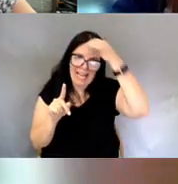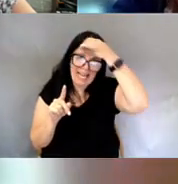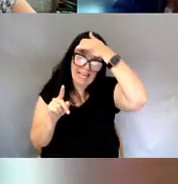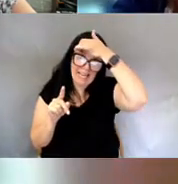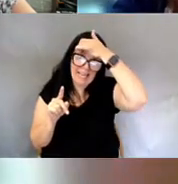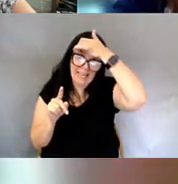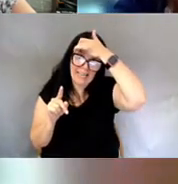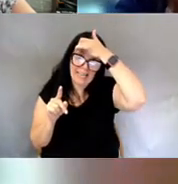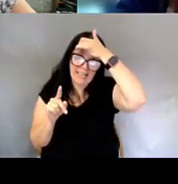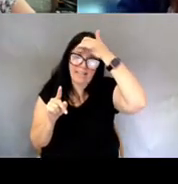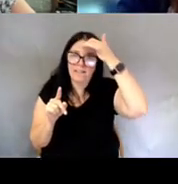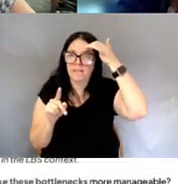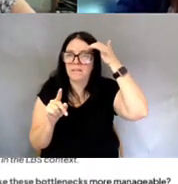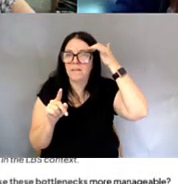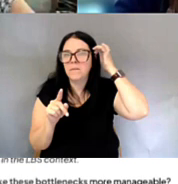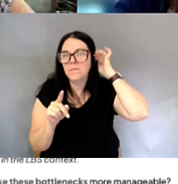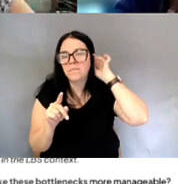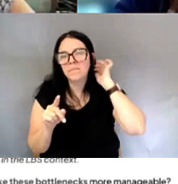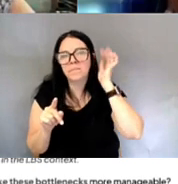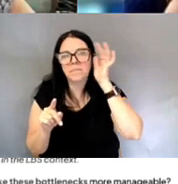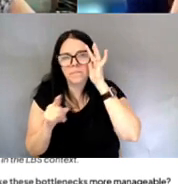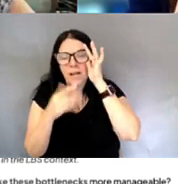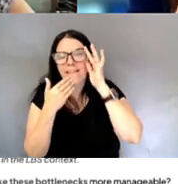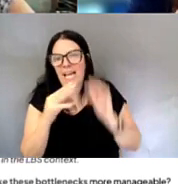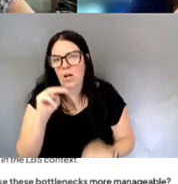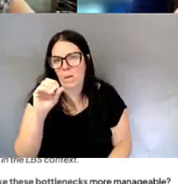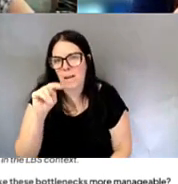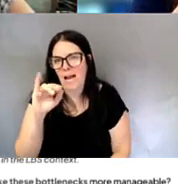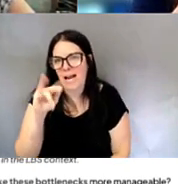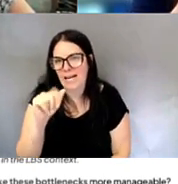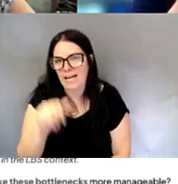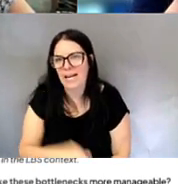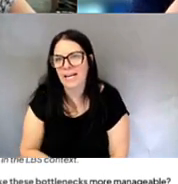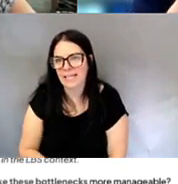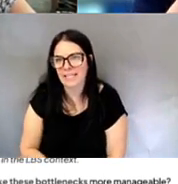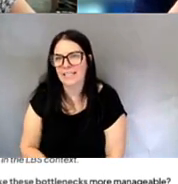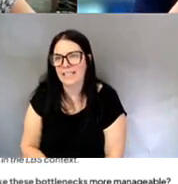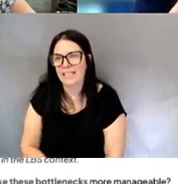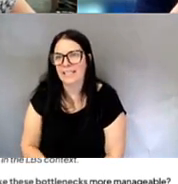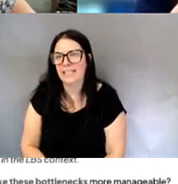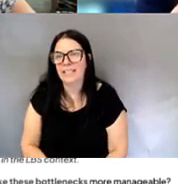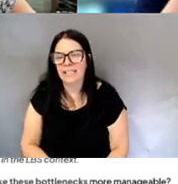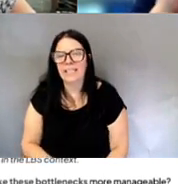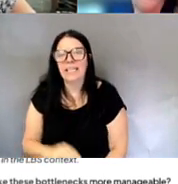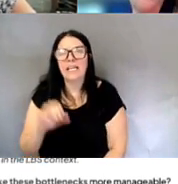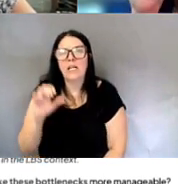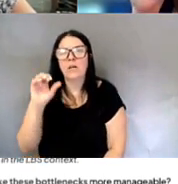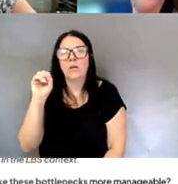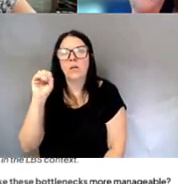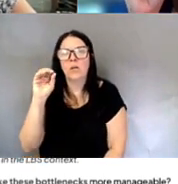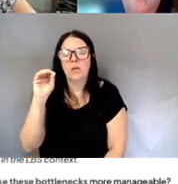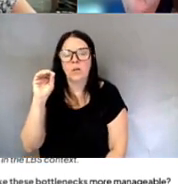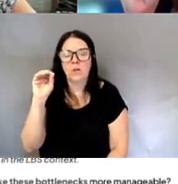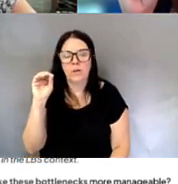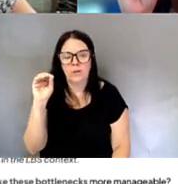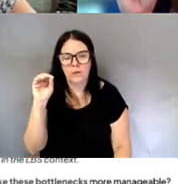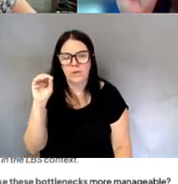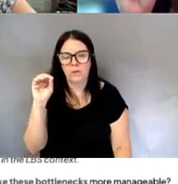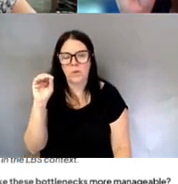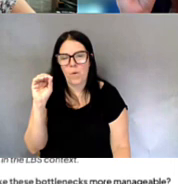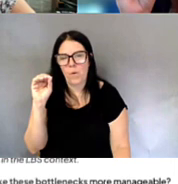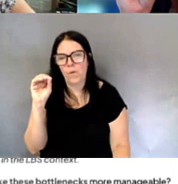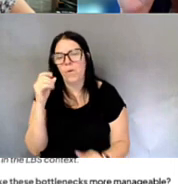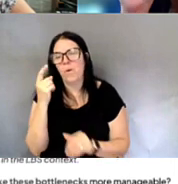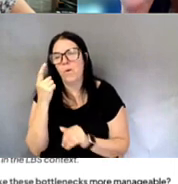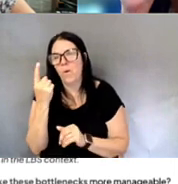let's just see, Monica, thank you. Okay, so one of